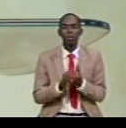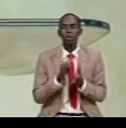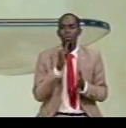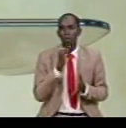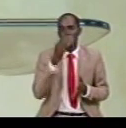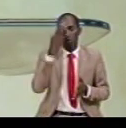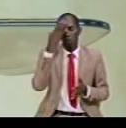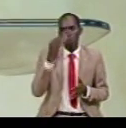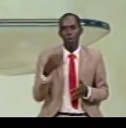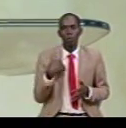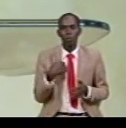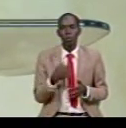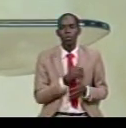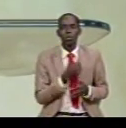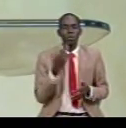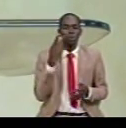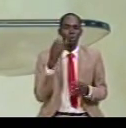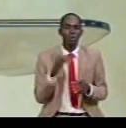in